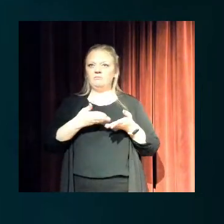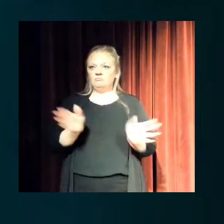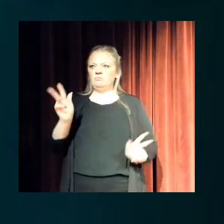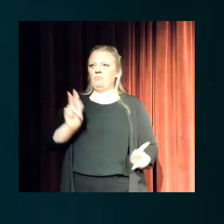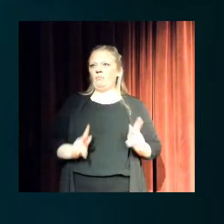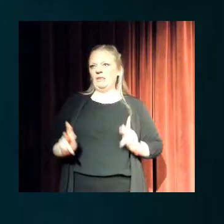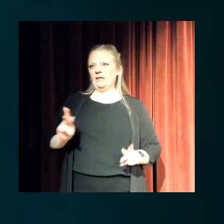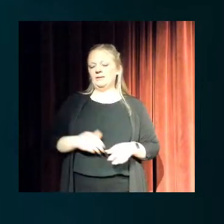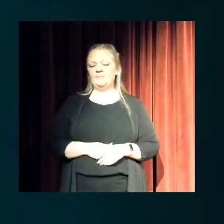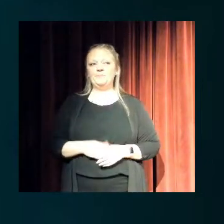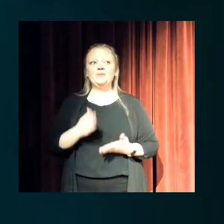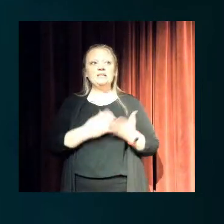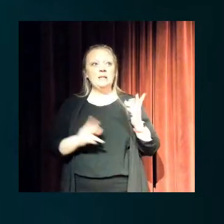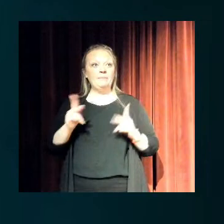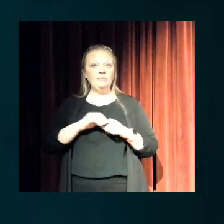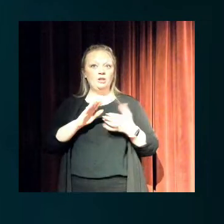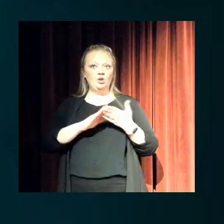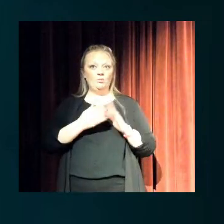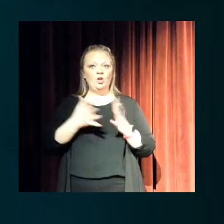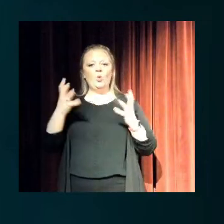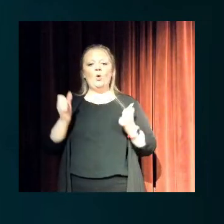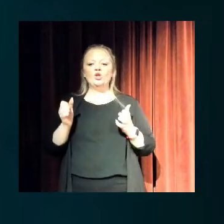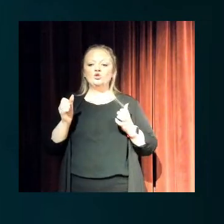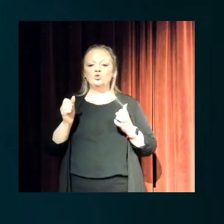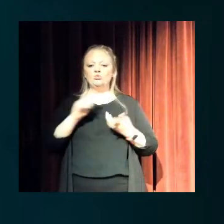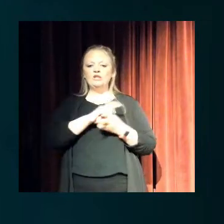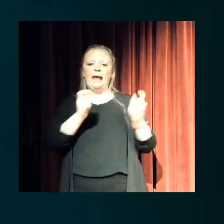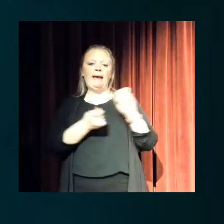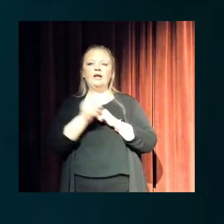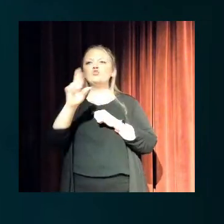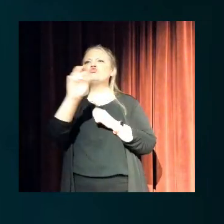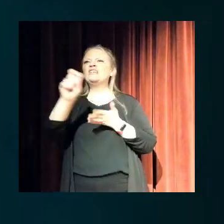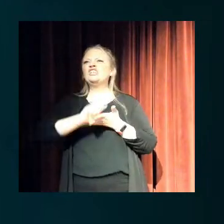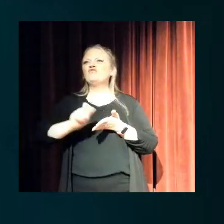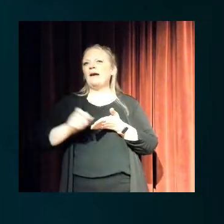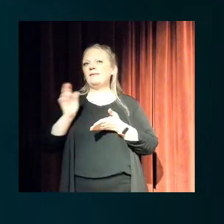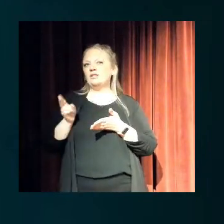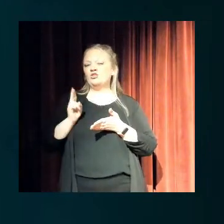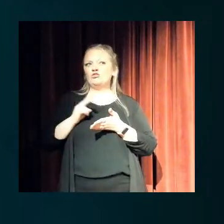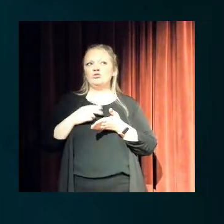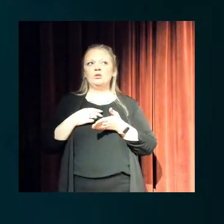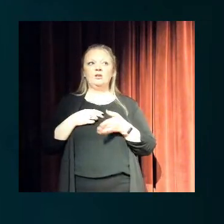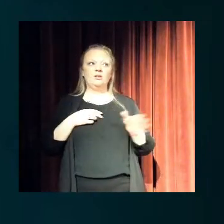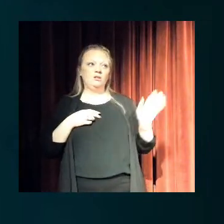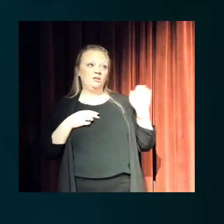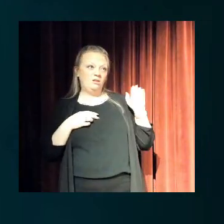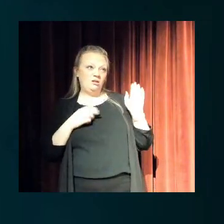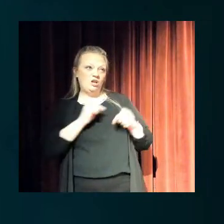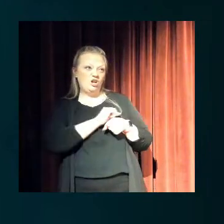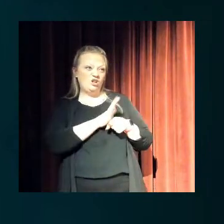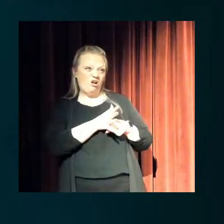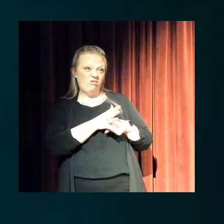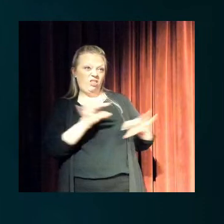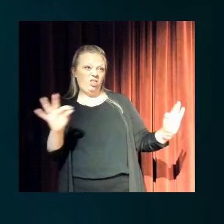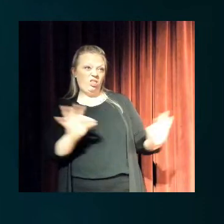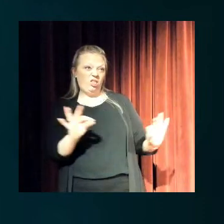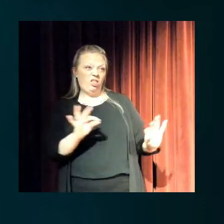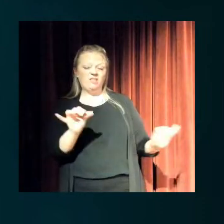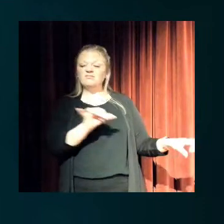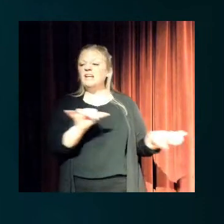Now, some in our community would like to rewrite history. They claim COVID-19 was no worse than the